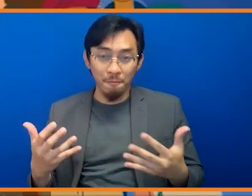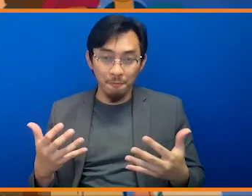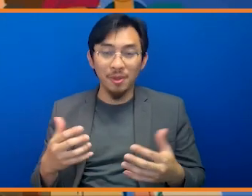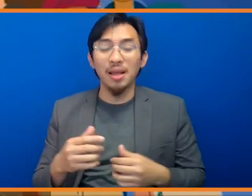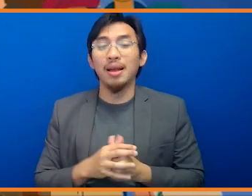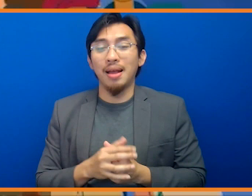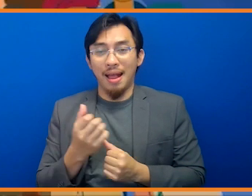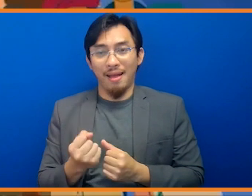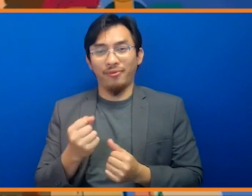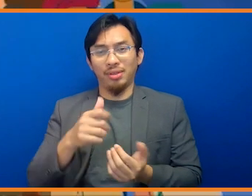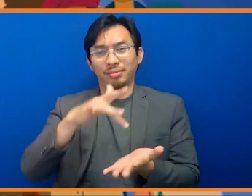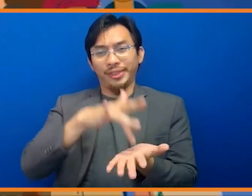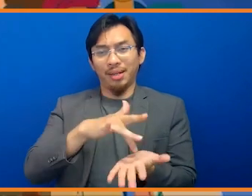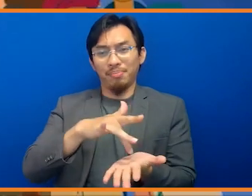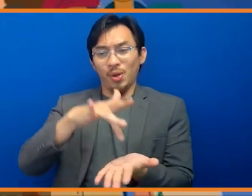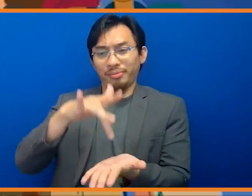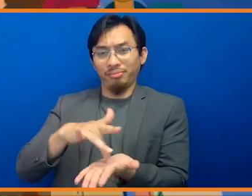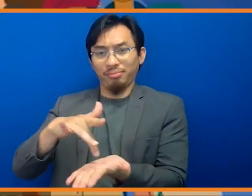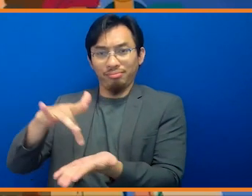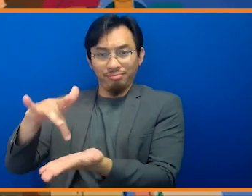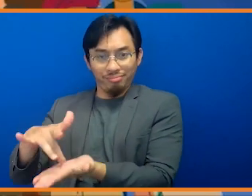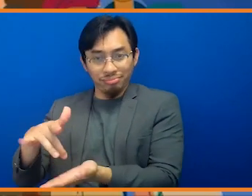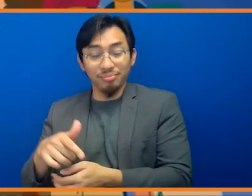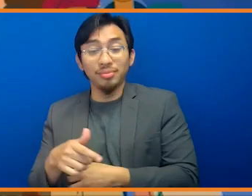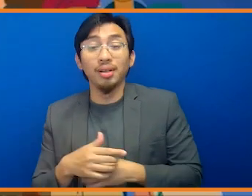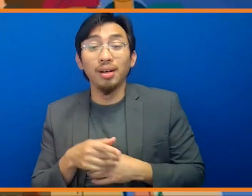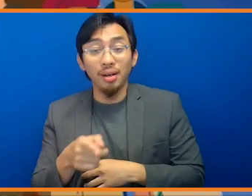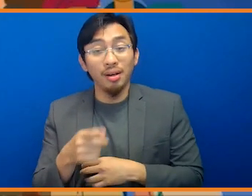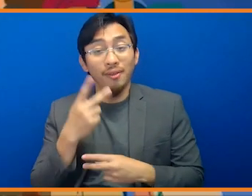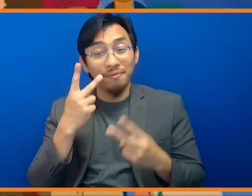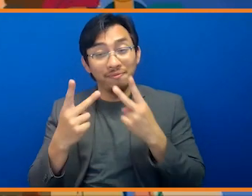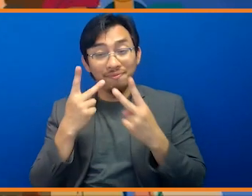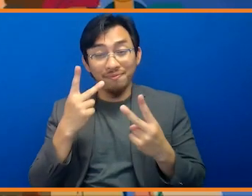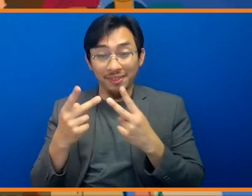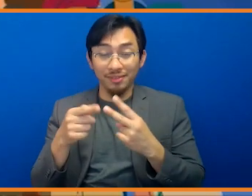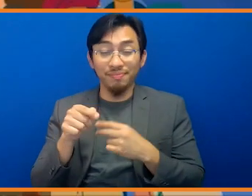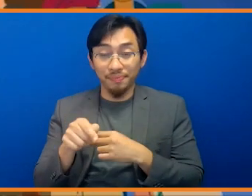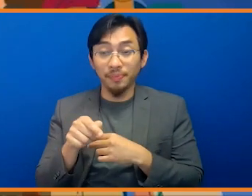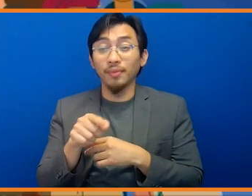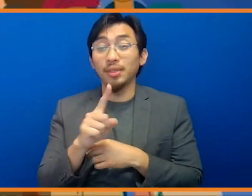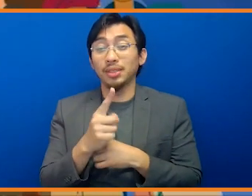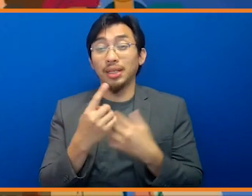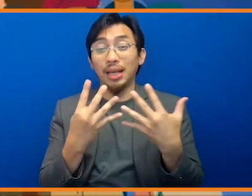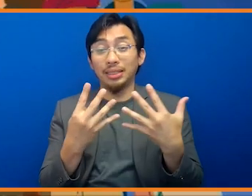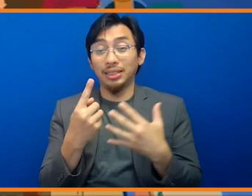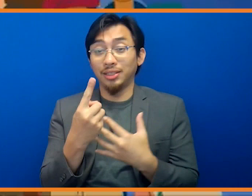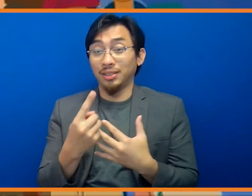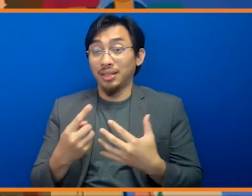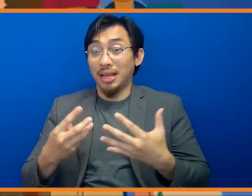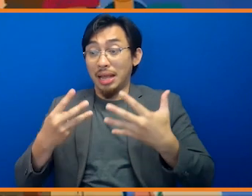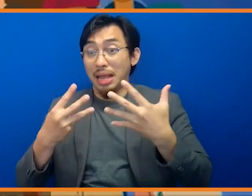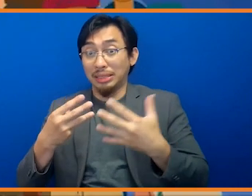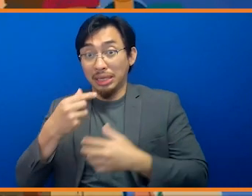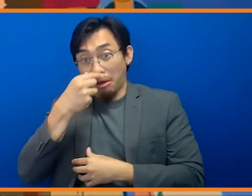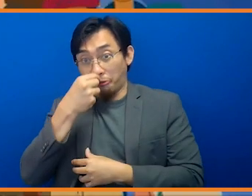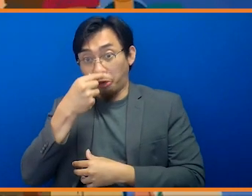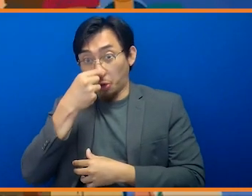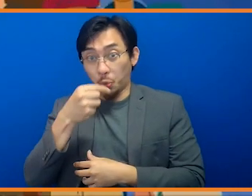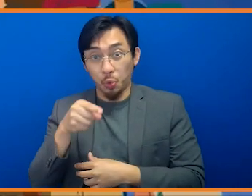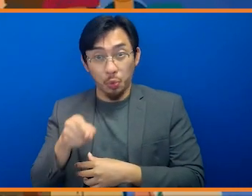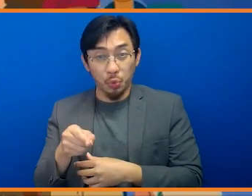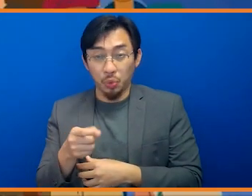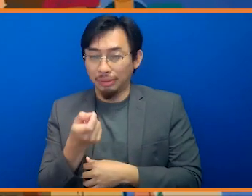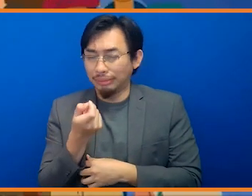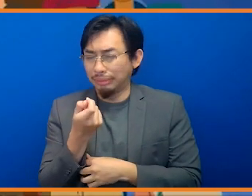From this standpoint, an invisible enemy, such as the 1918 flu, made little